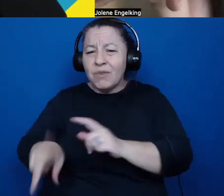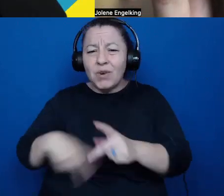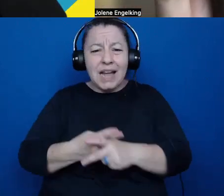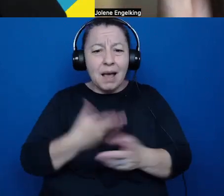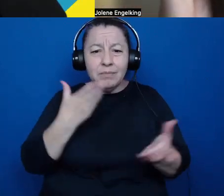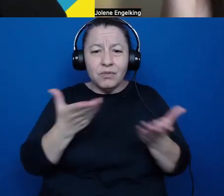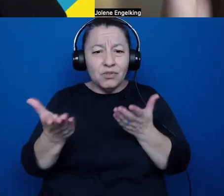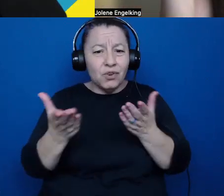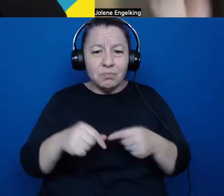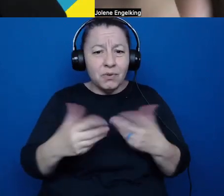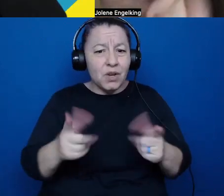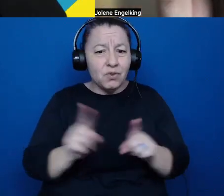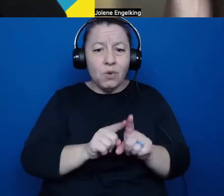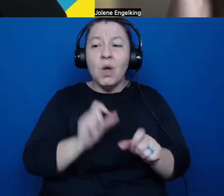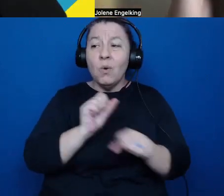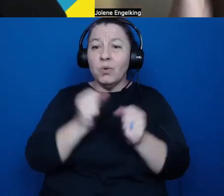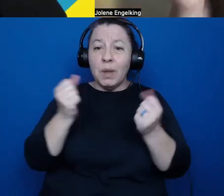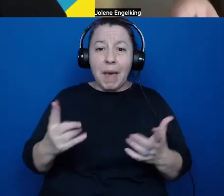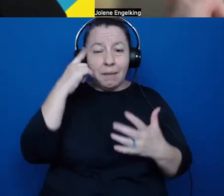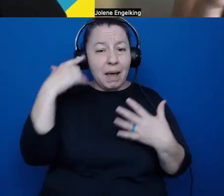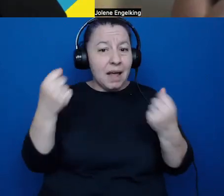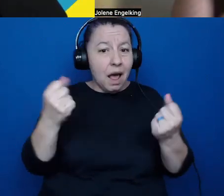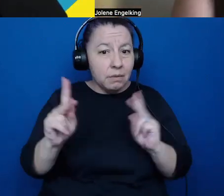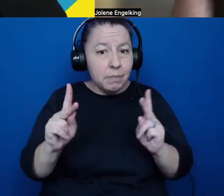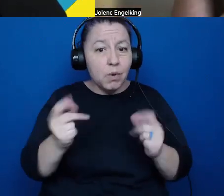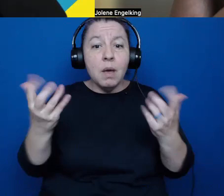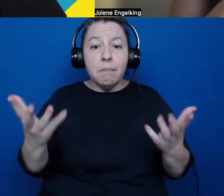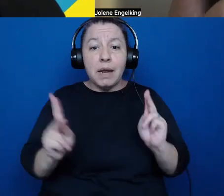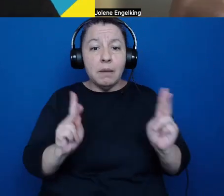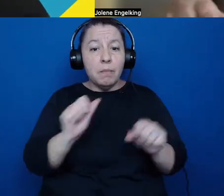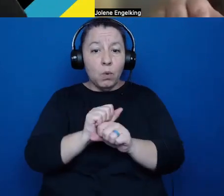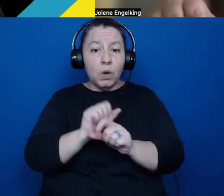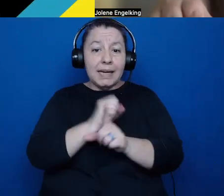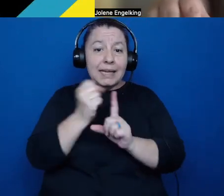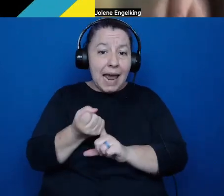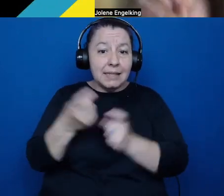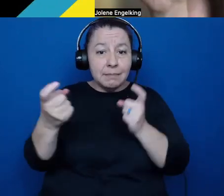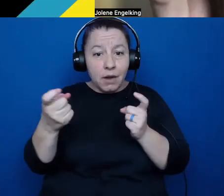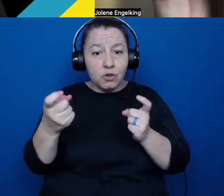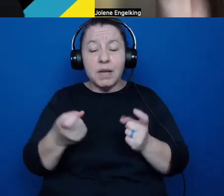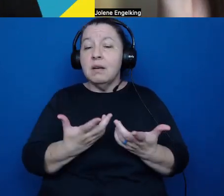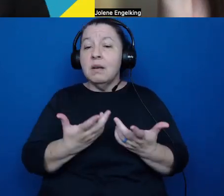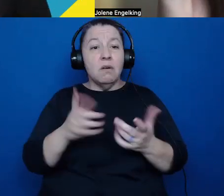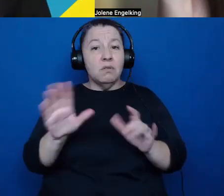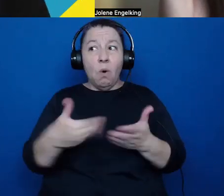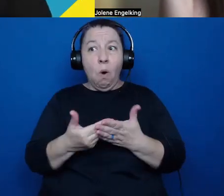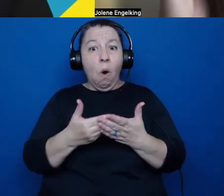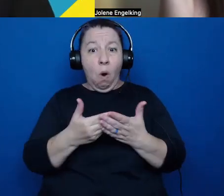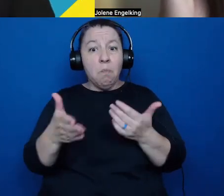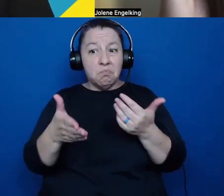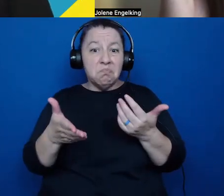so, I've worked with a lot of mental health people and a lot of folks who are in case management and things like that. And it's all pretty similar when it comes down to it, that